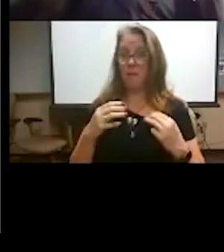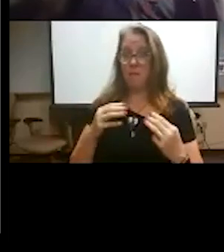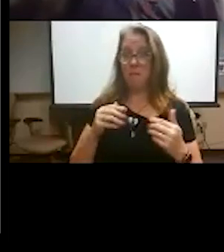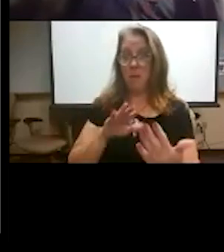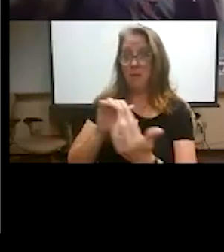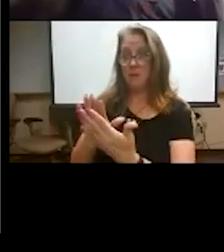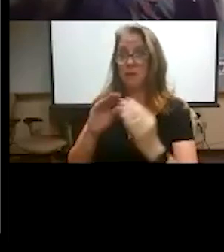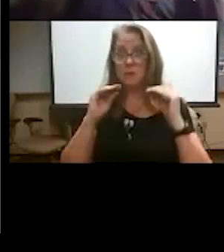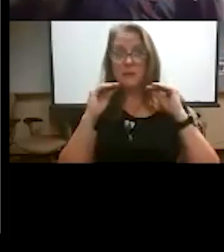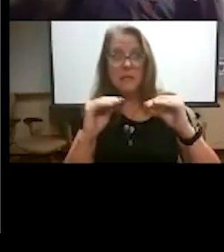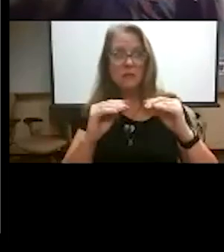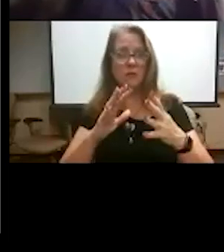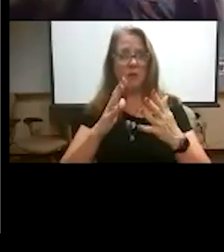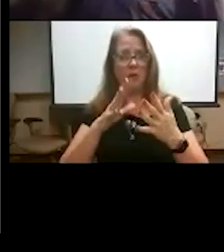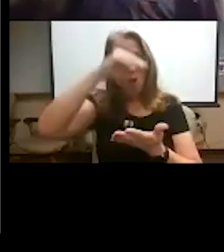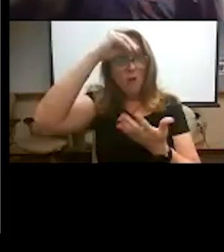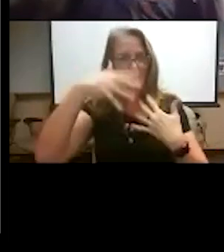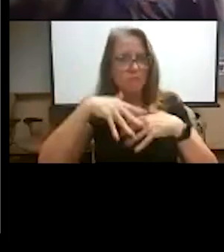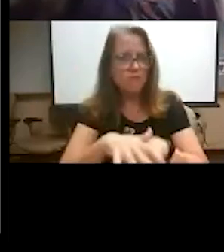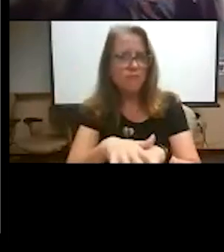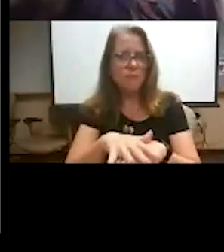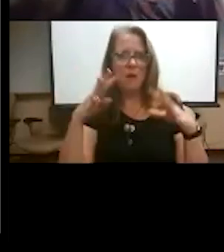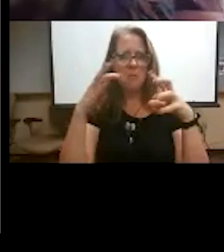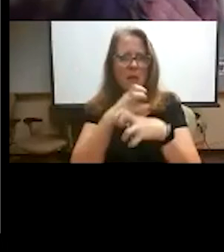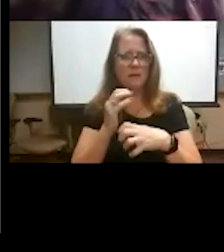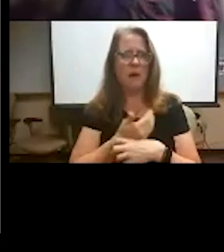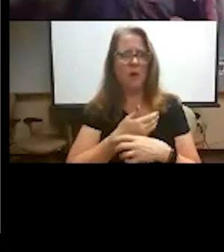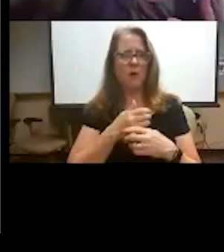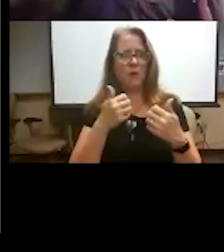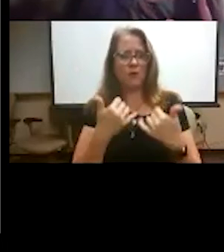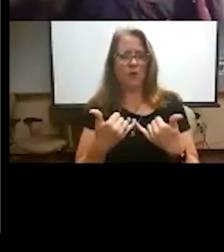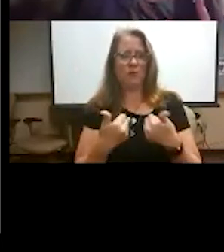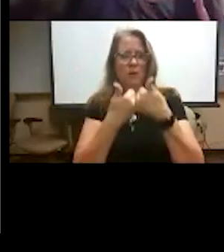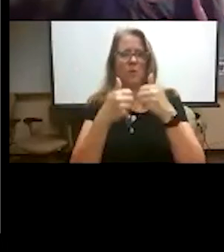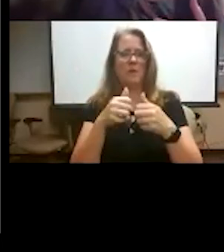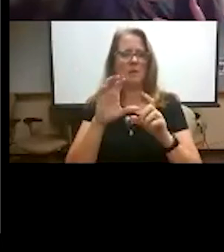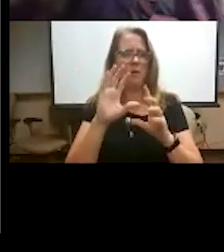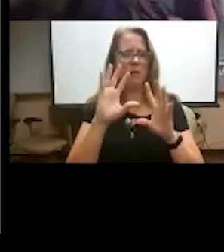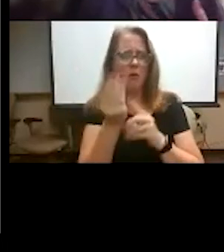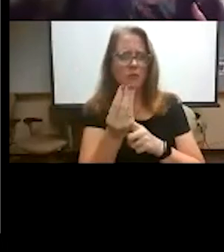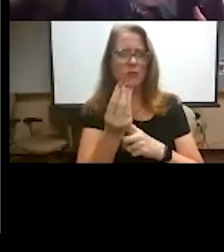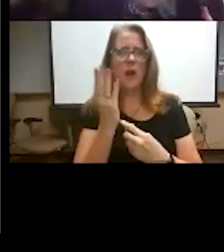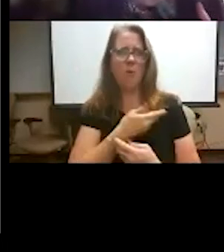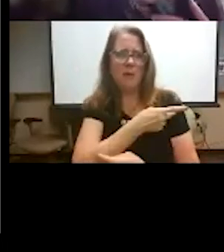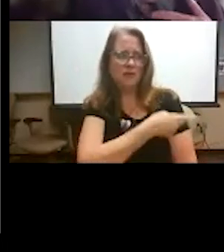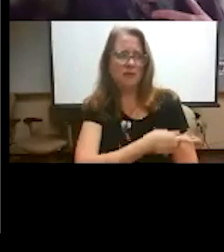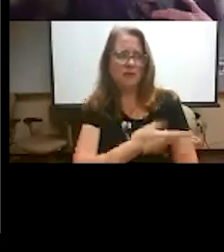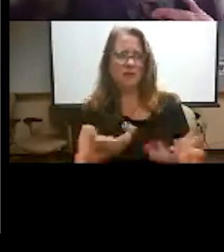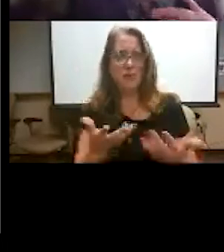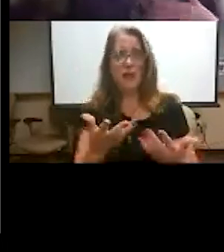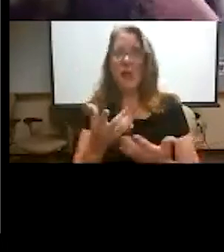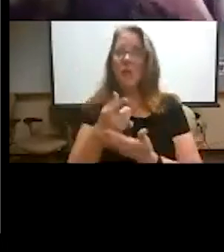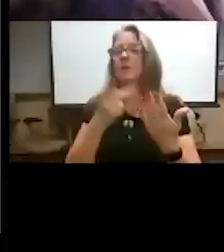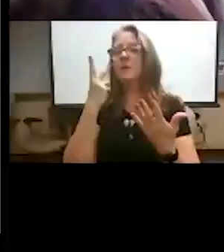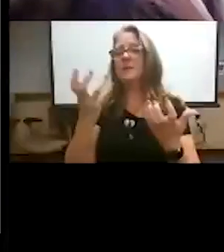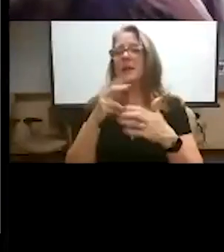and integrate the complexity of the current challenges in our culture with our patients? And what would we like to see emerge as